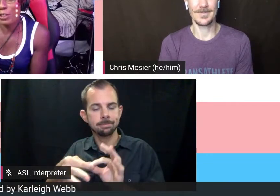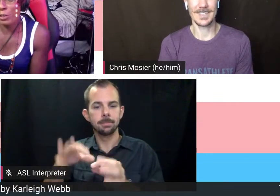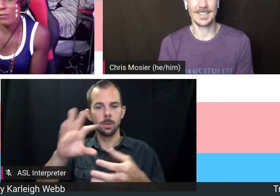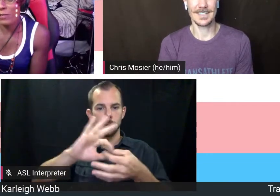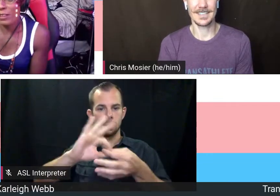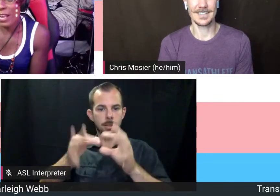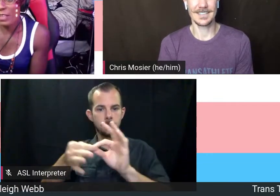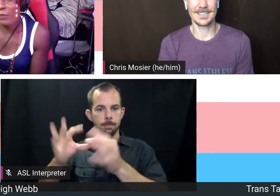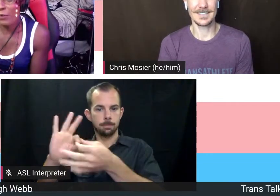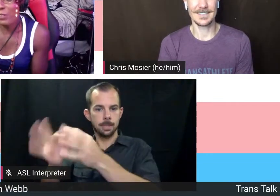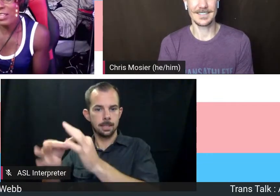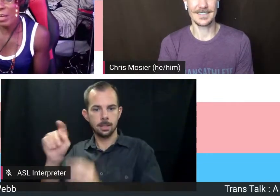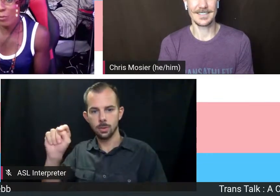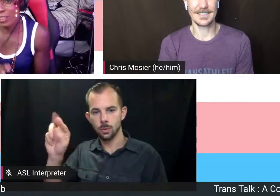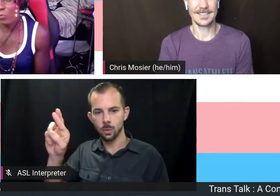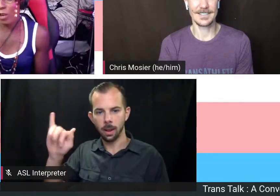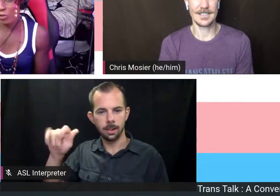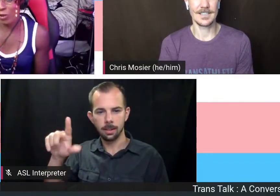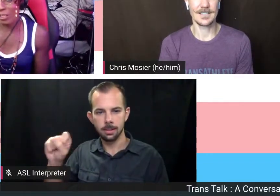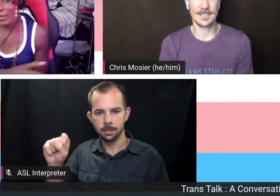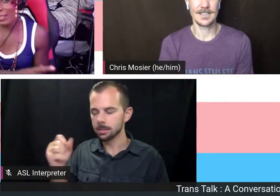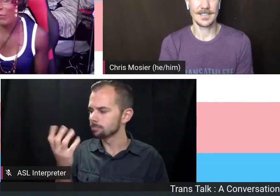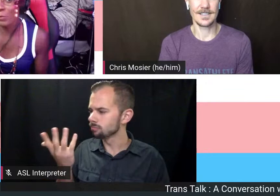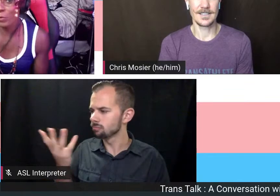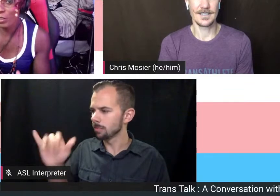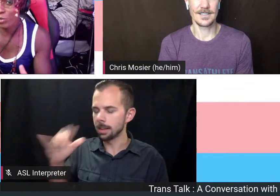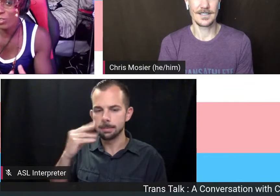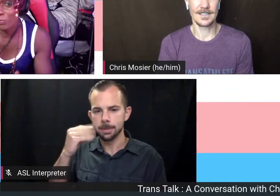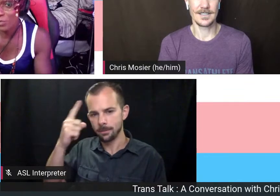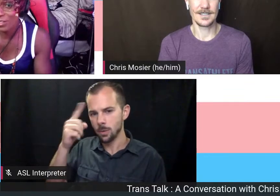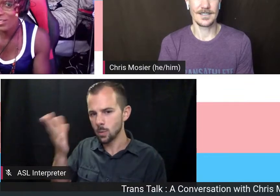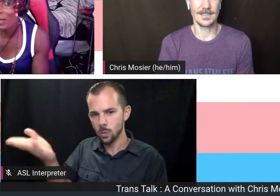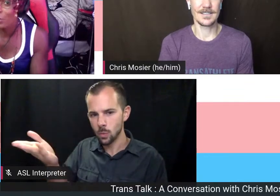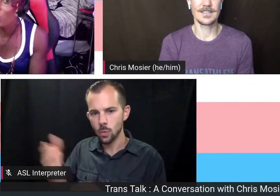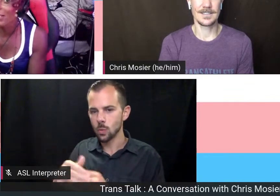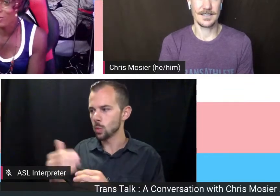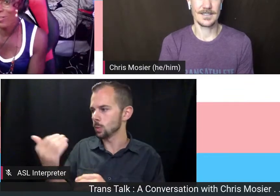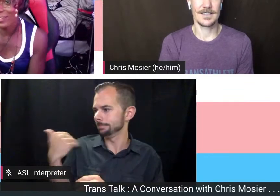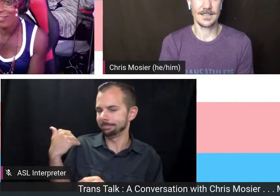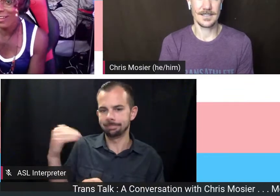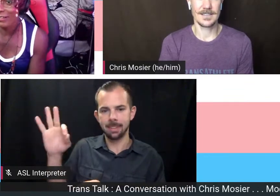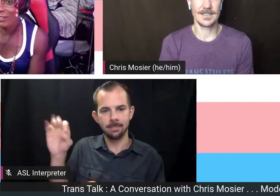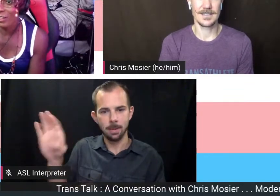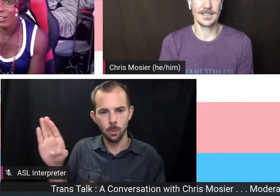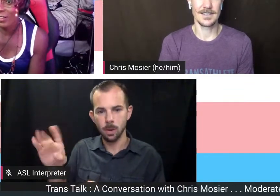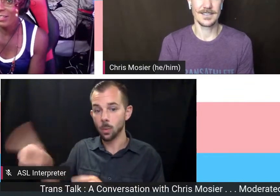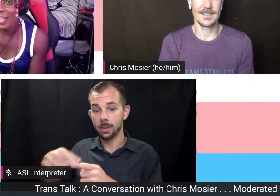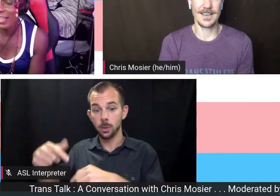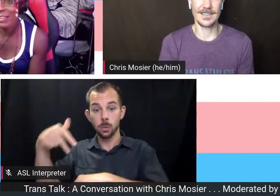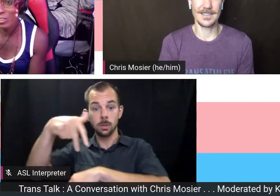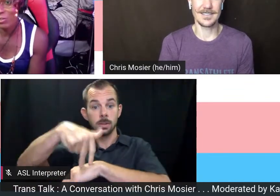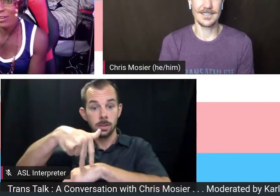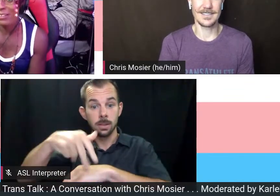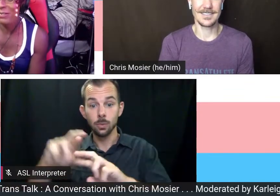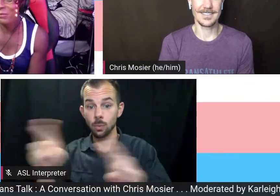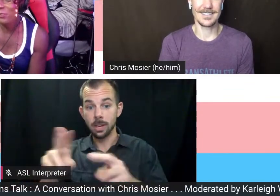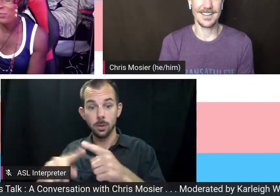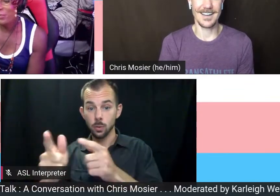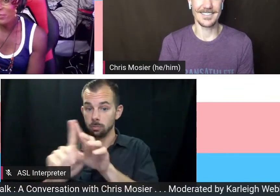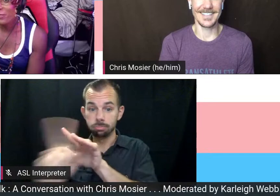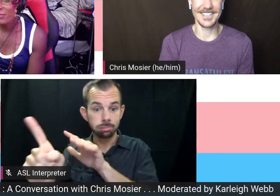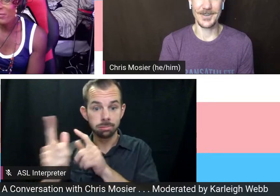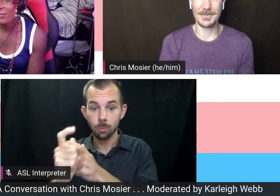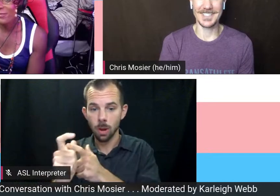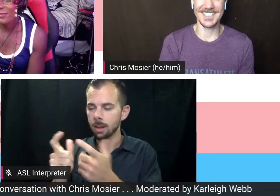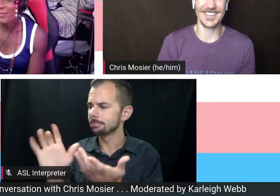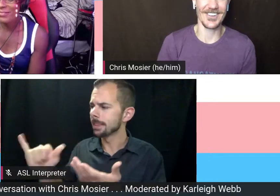for you at the 50K race walk trials back in February to toe that starting line and take that start?